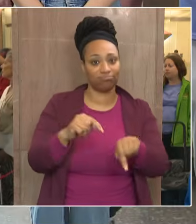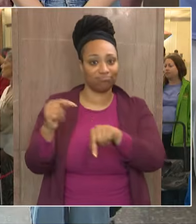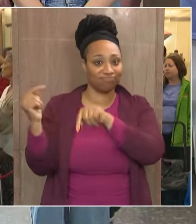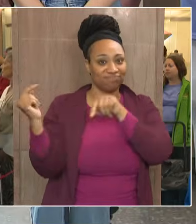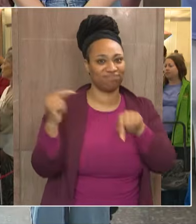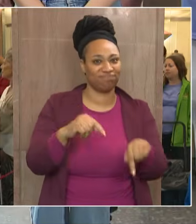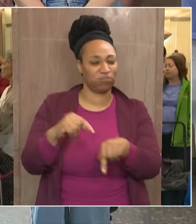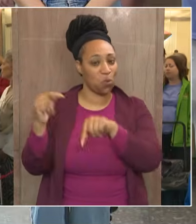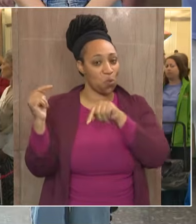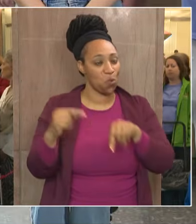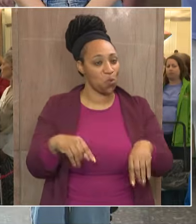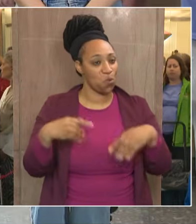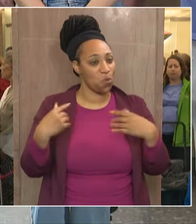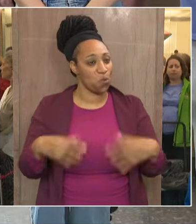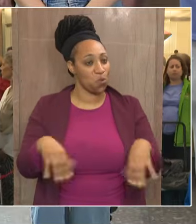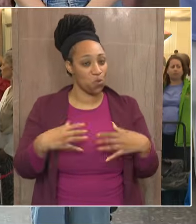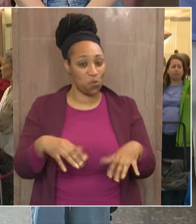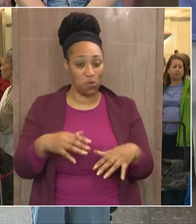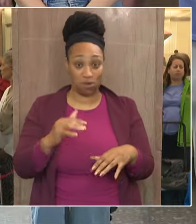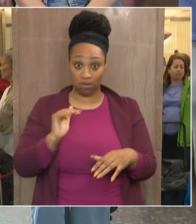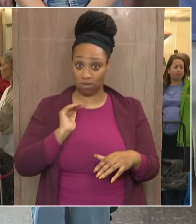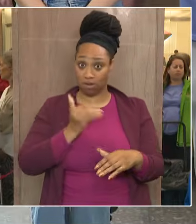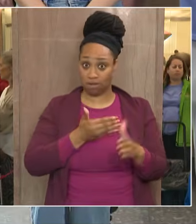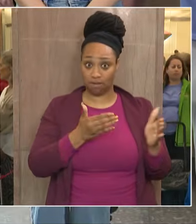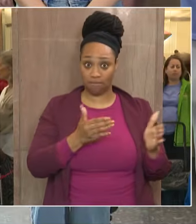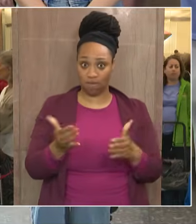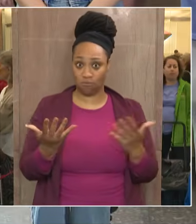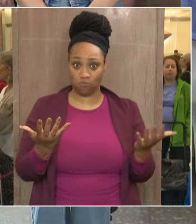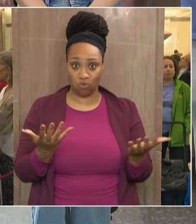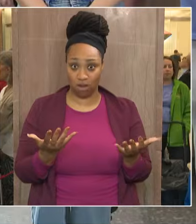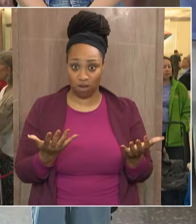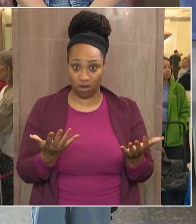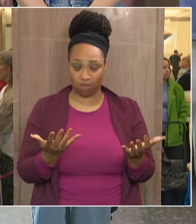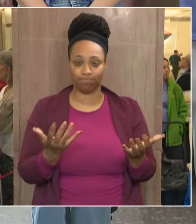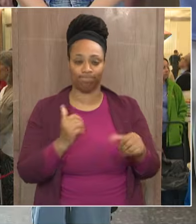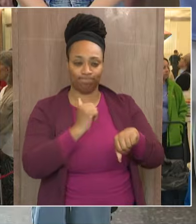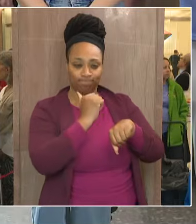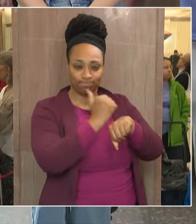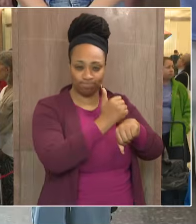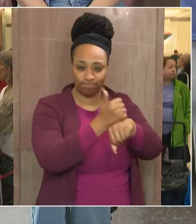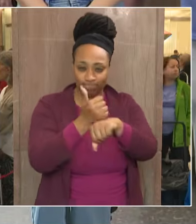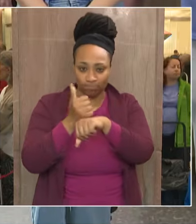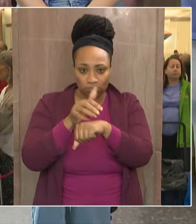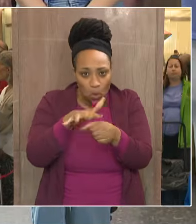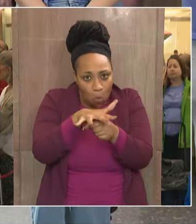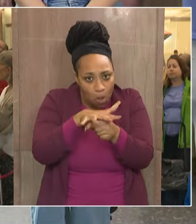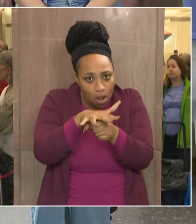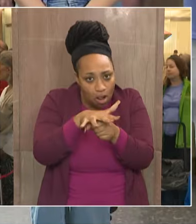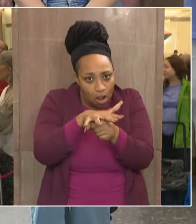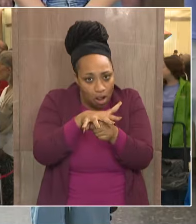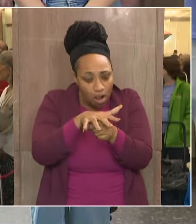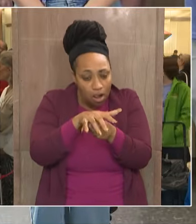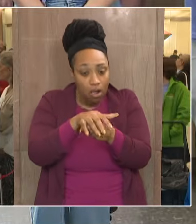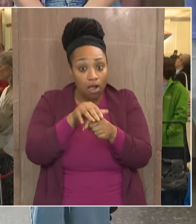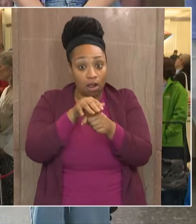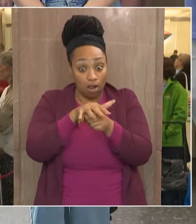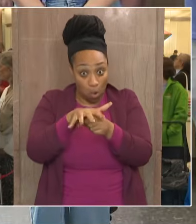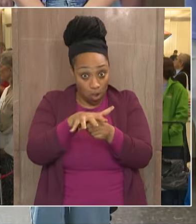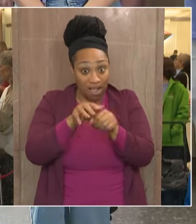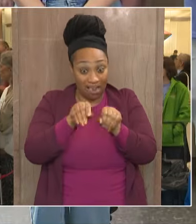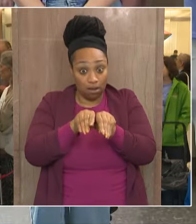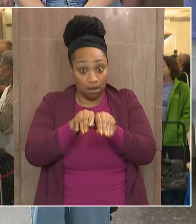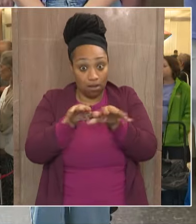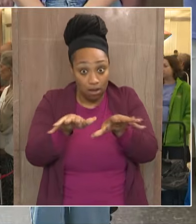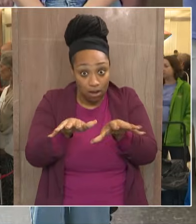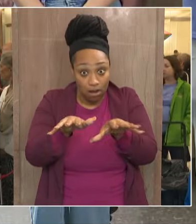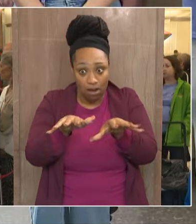to have catalytic spaces for all of these different people who will come to Golden Triangle. One of those projects is the